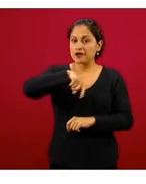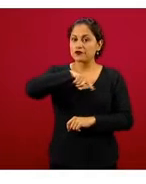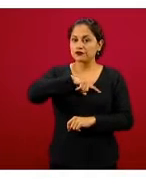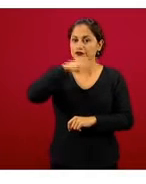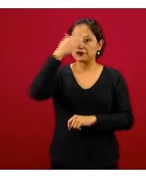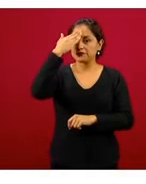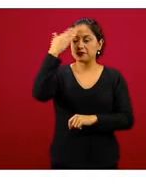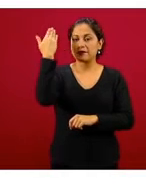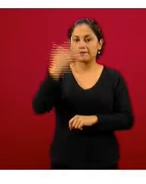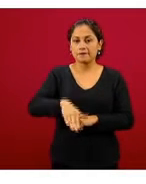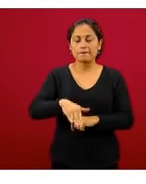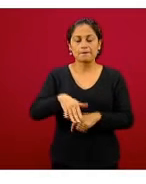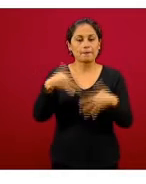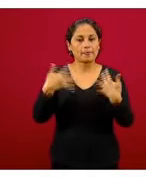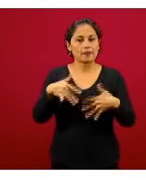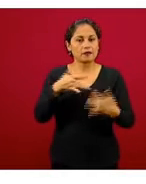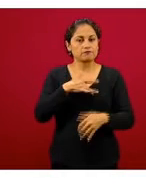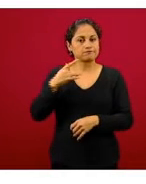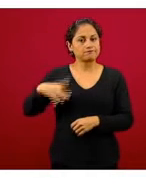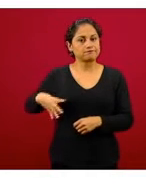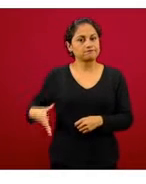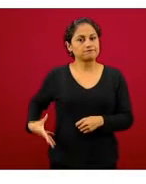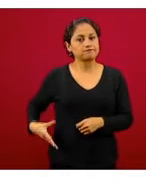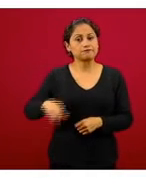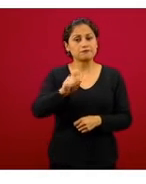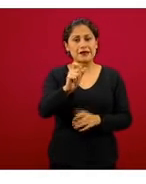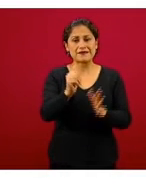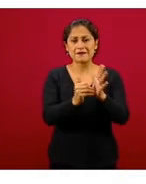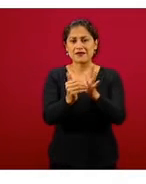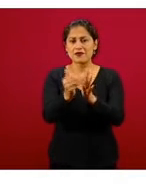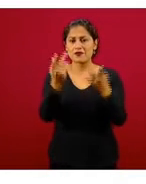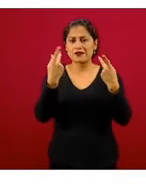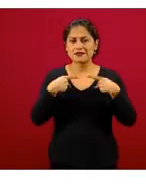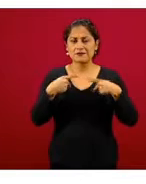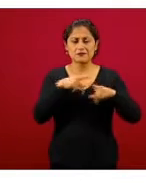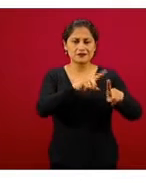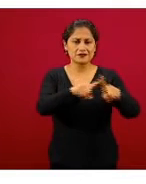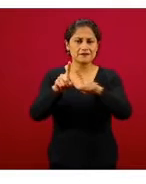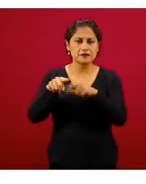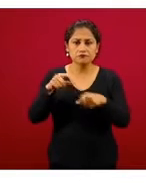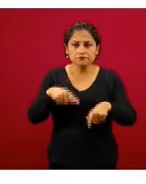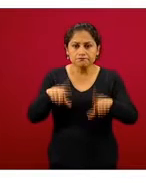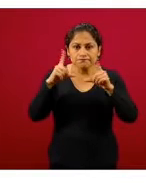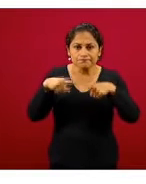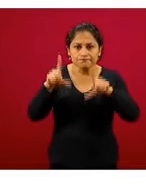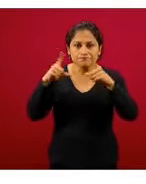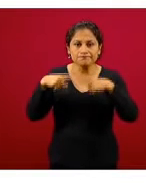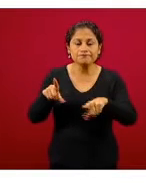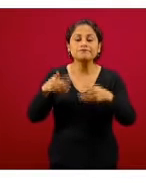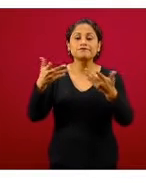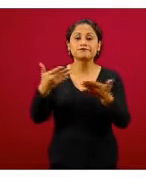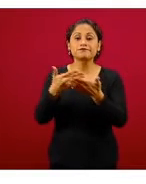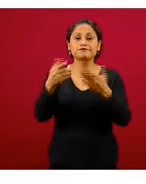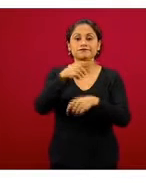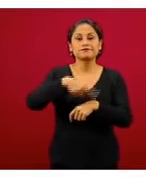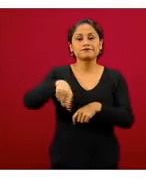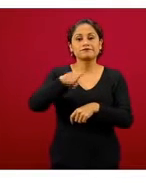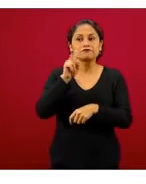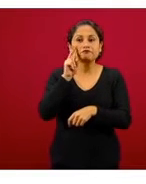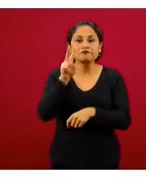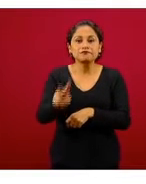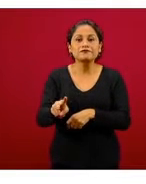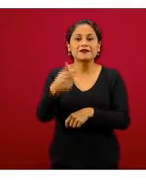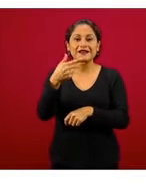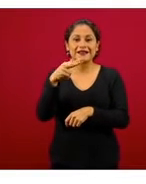especially these 6 main ones that have had an impact on over 20 million people, especially the presentation of